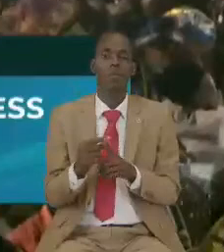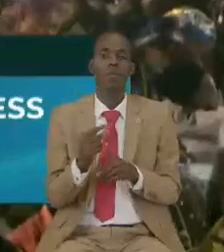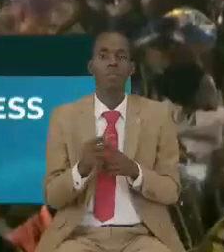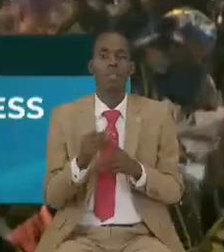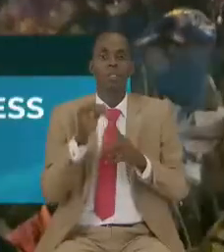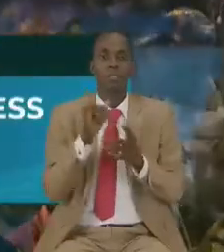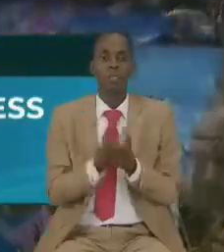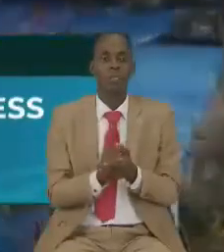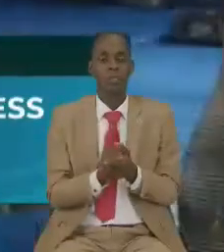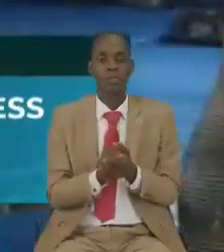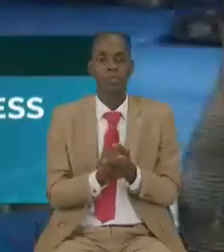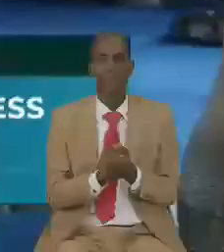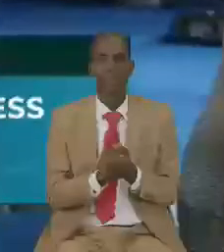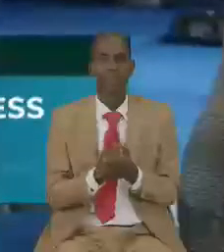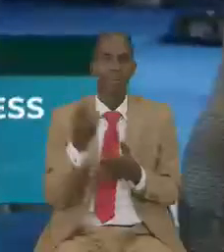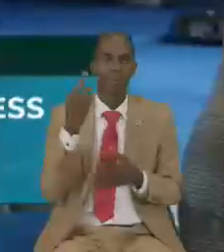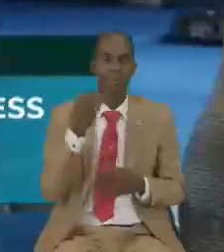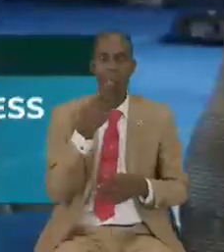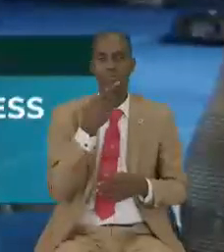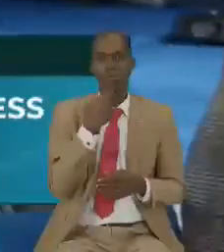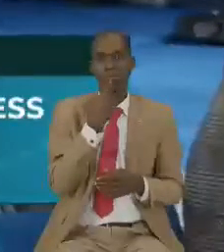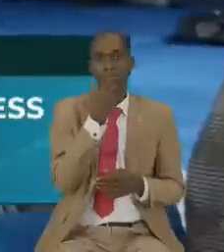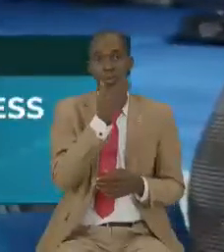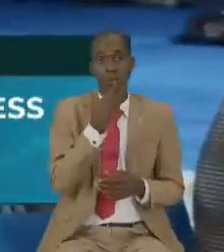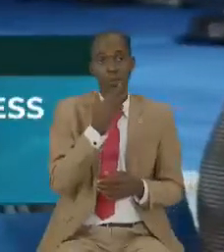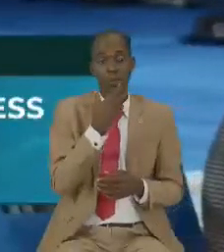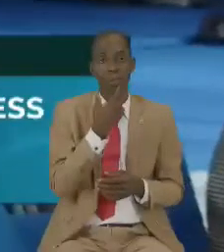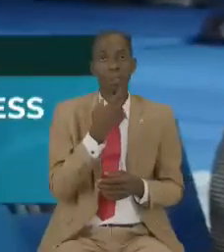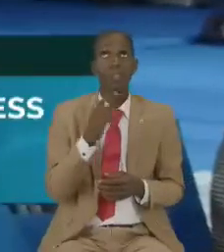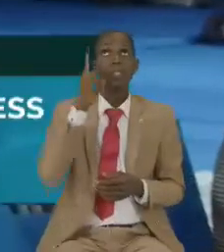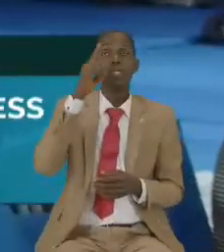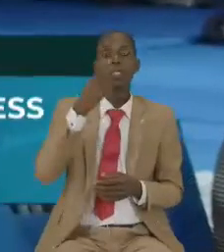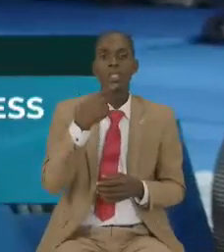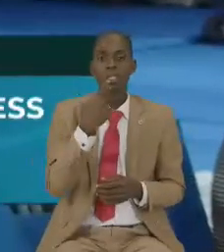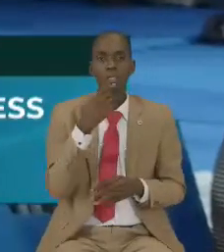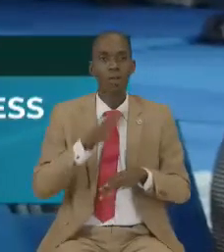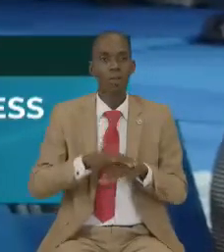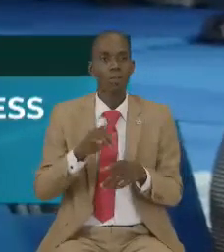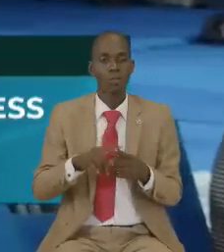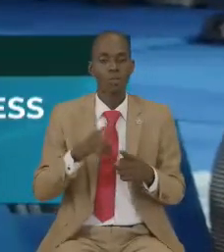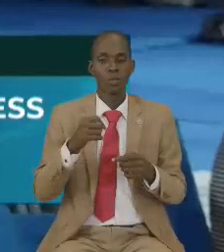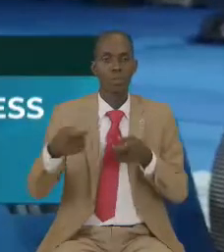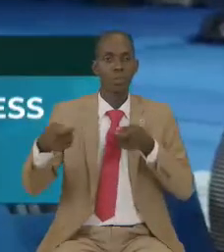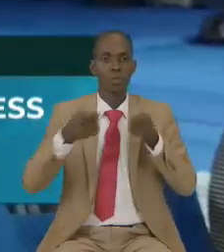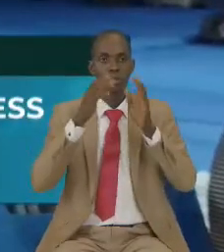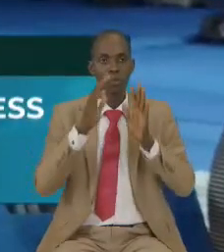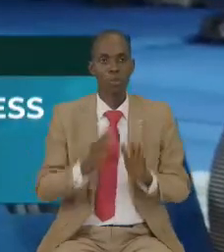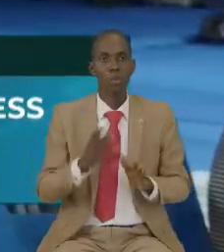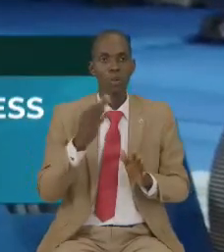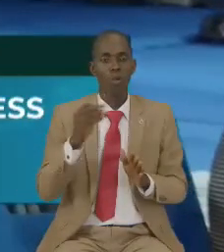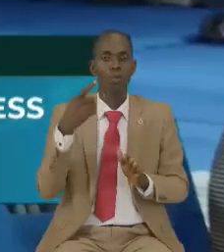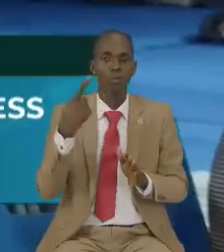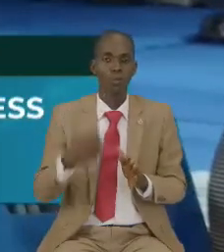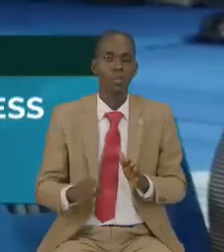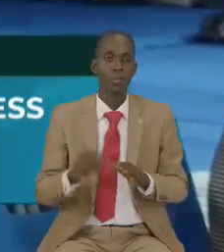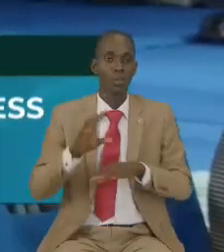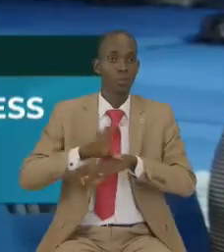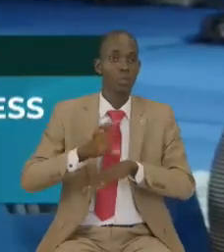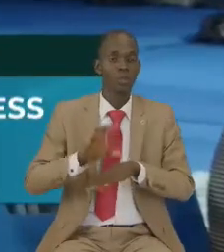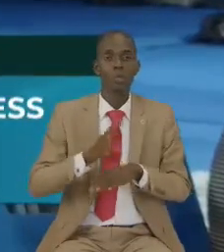the word that was spoken, it says to the ruler of the synagogue, be